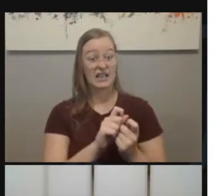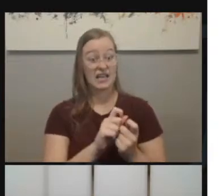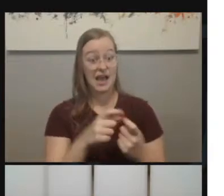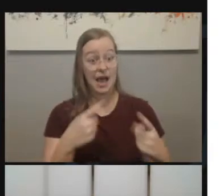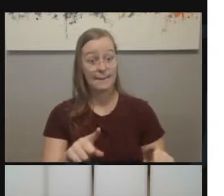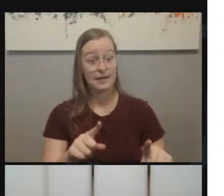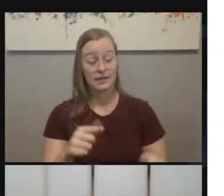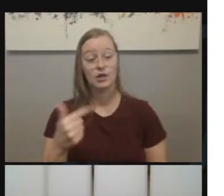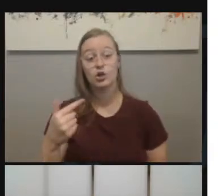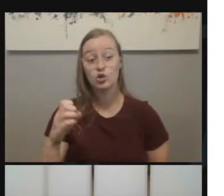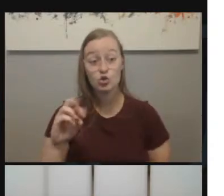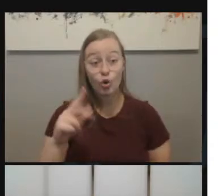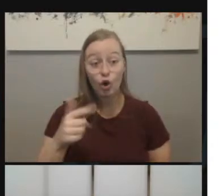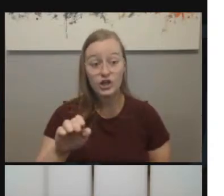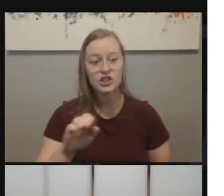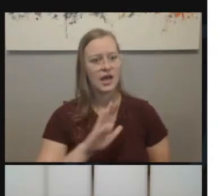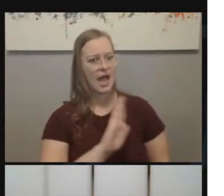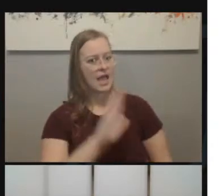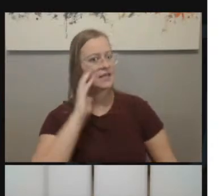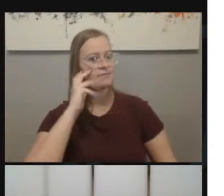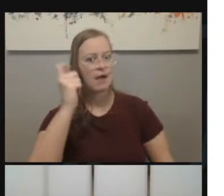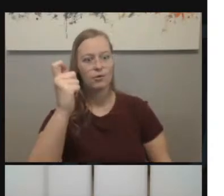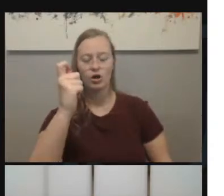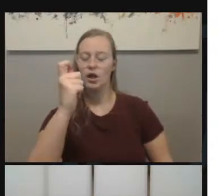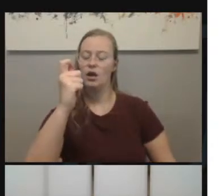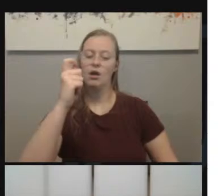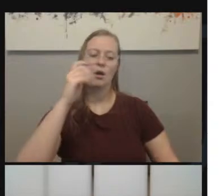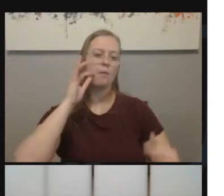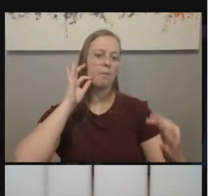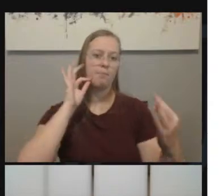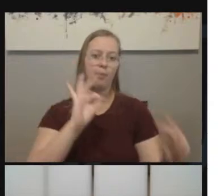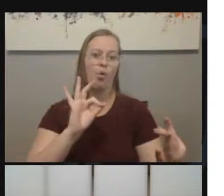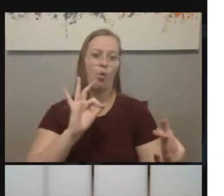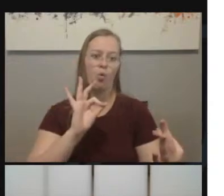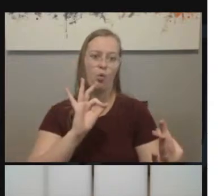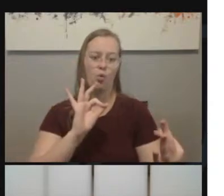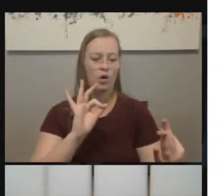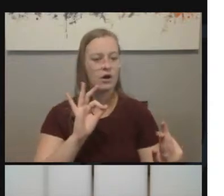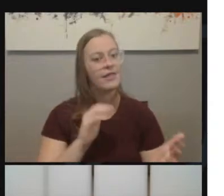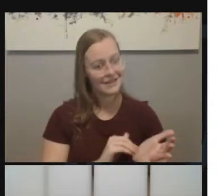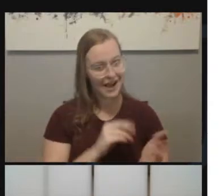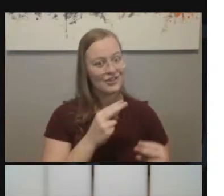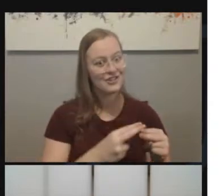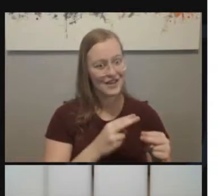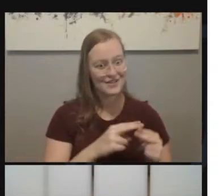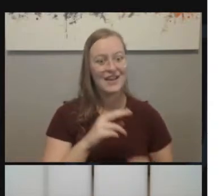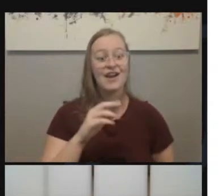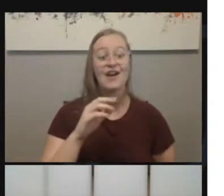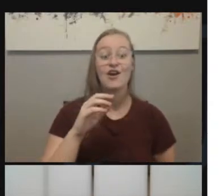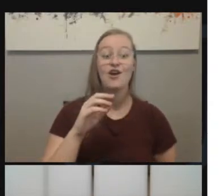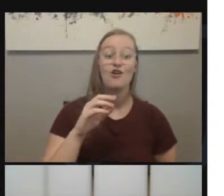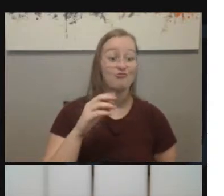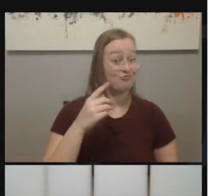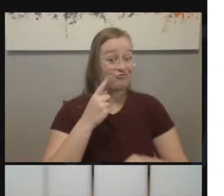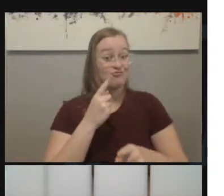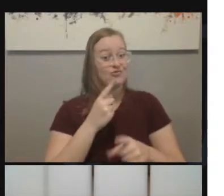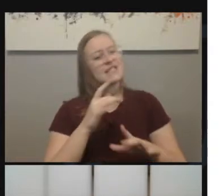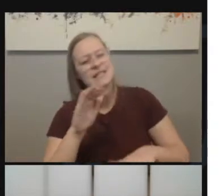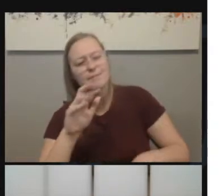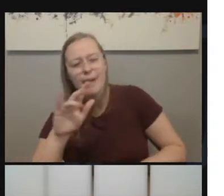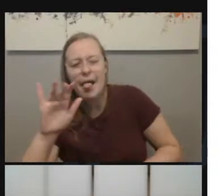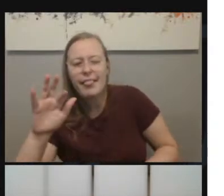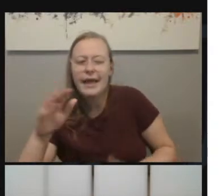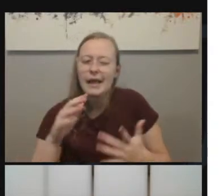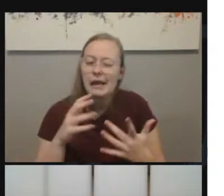memory is absolutely on the mark. The doctors' names are right. The spelling is